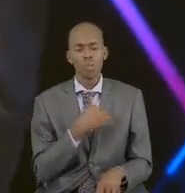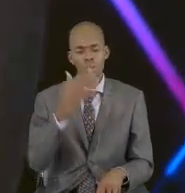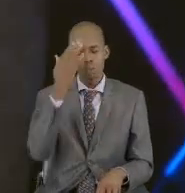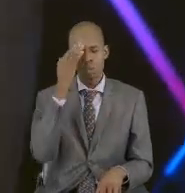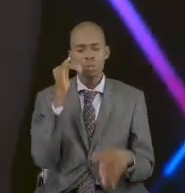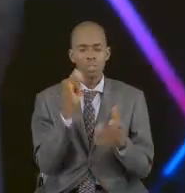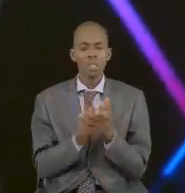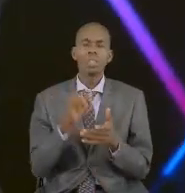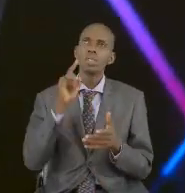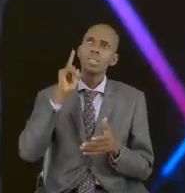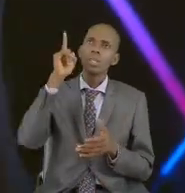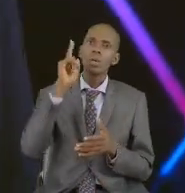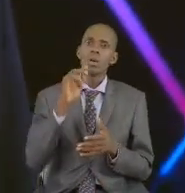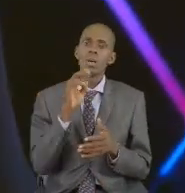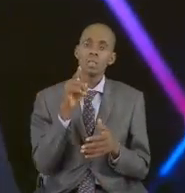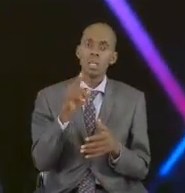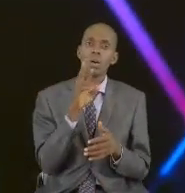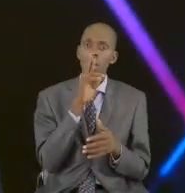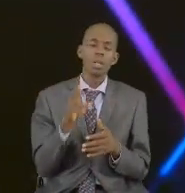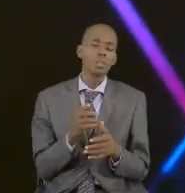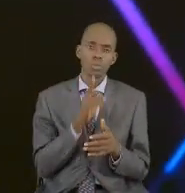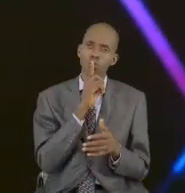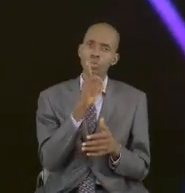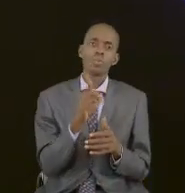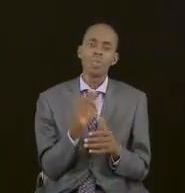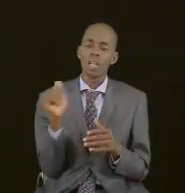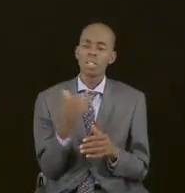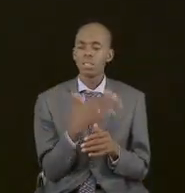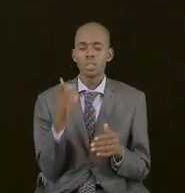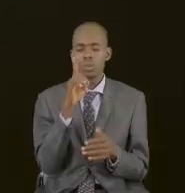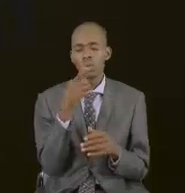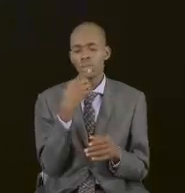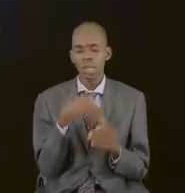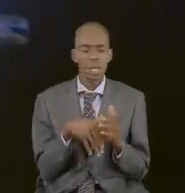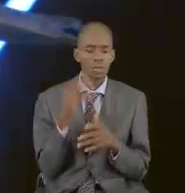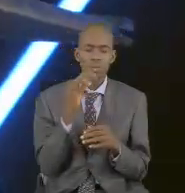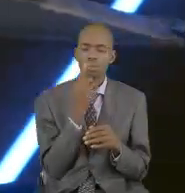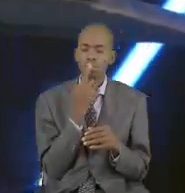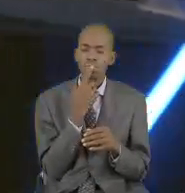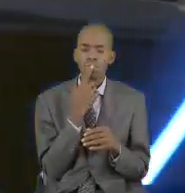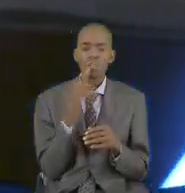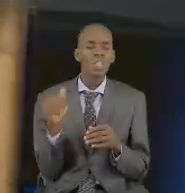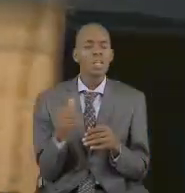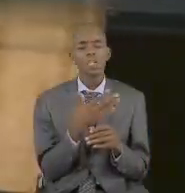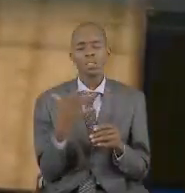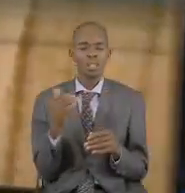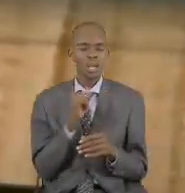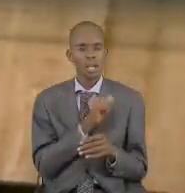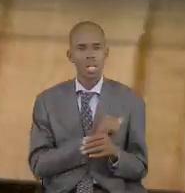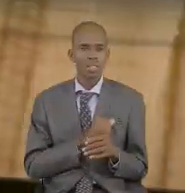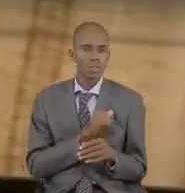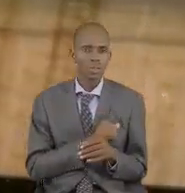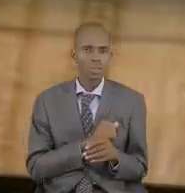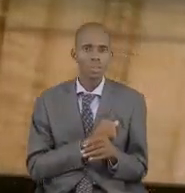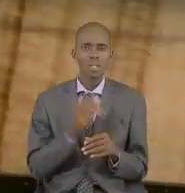true. Anything coming out of you, any word, any attitude,